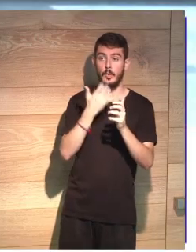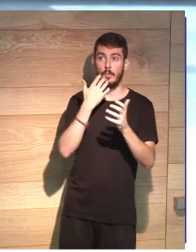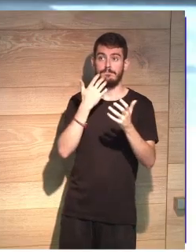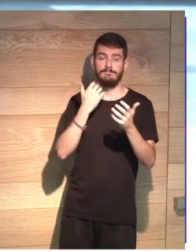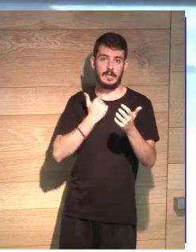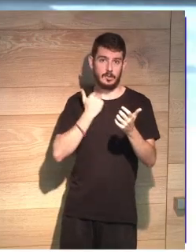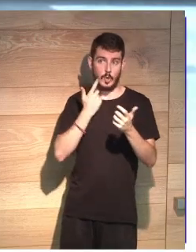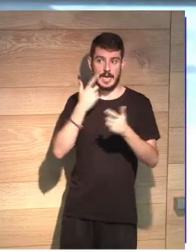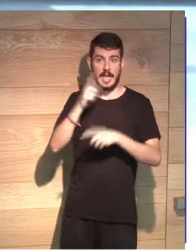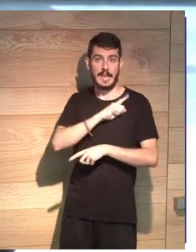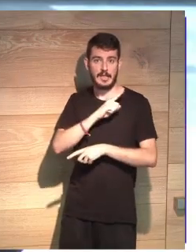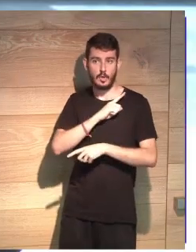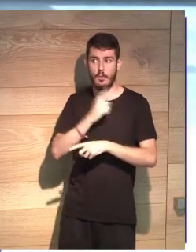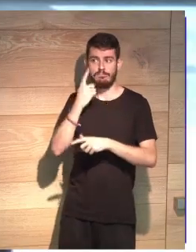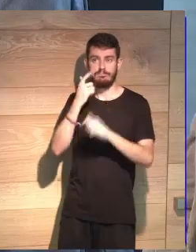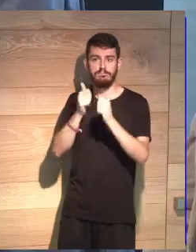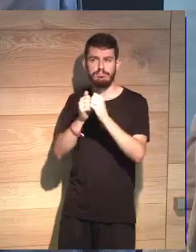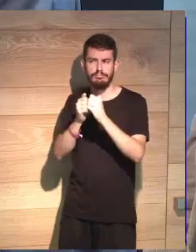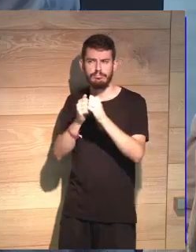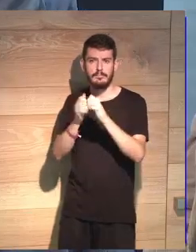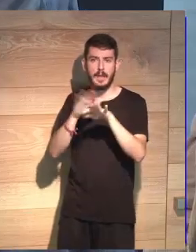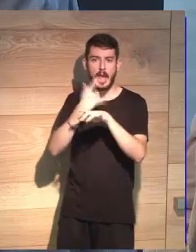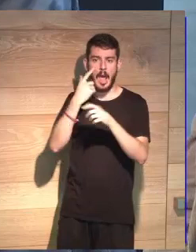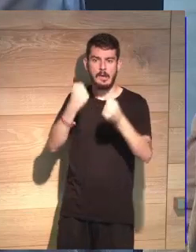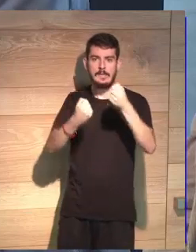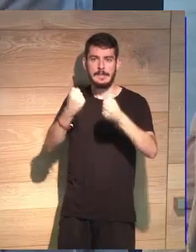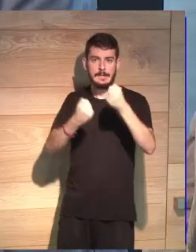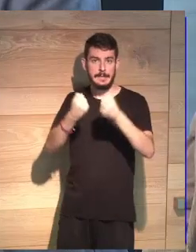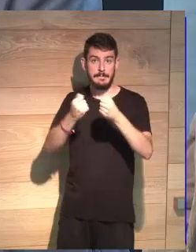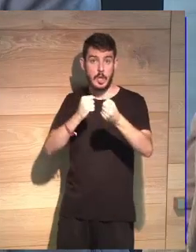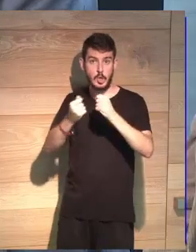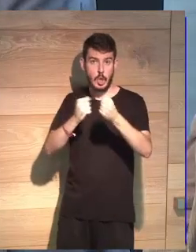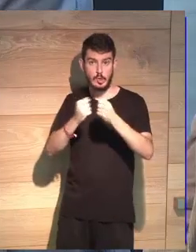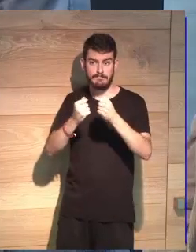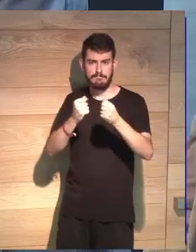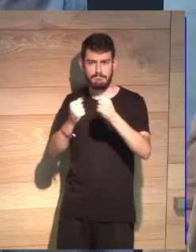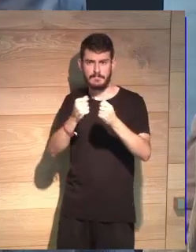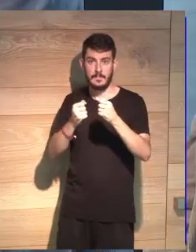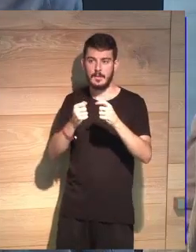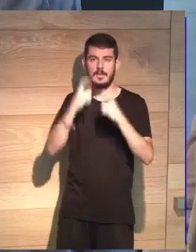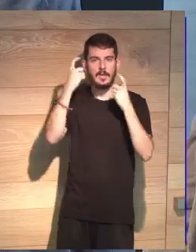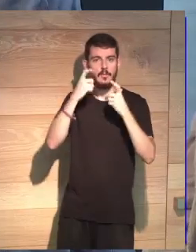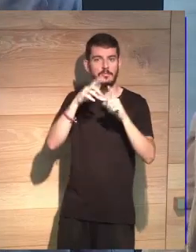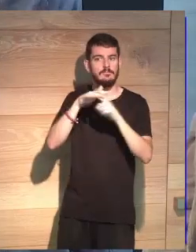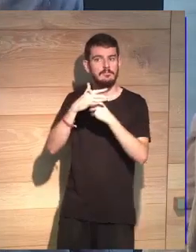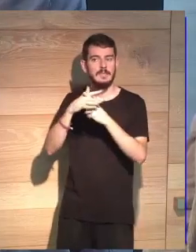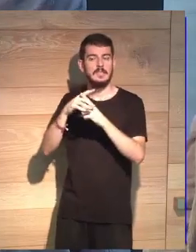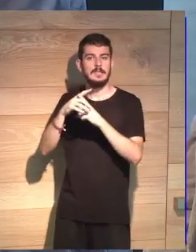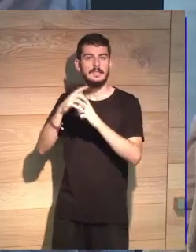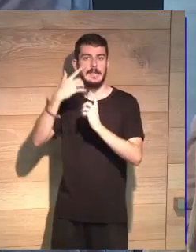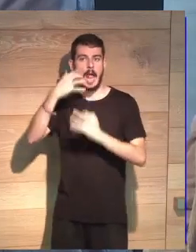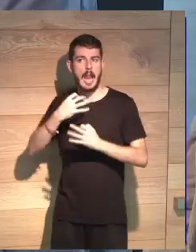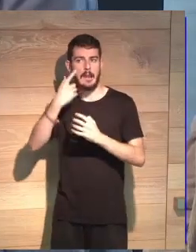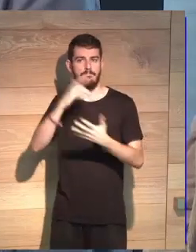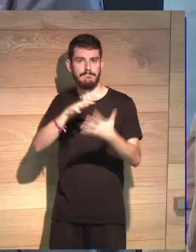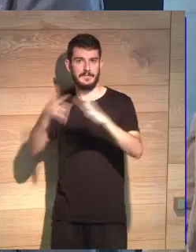as we do with, for instance, with the army simulators for pilots. We try to do the same thing with